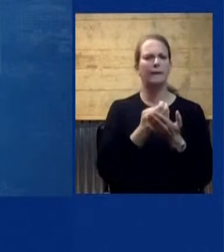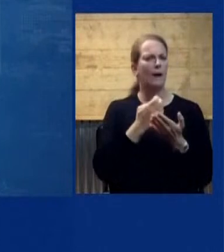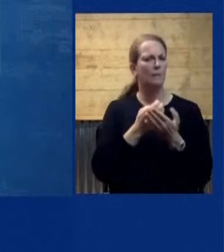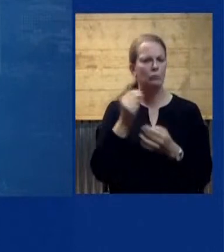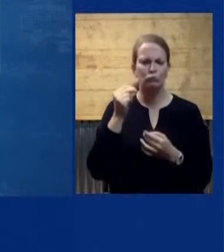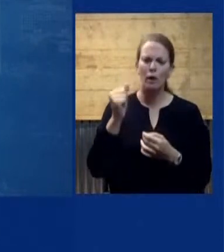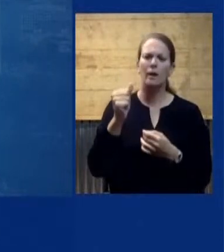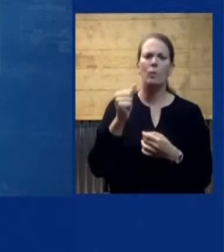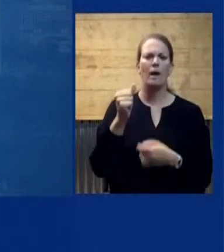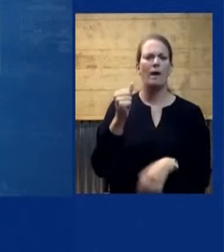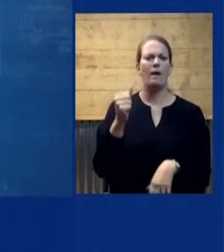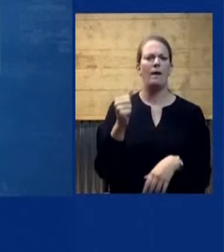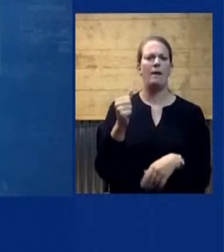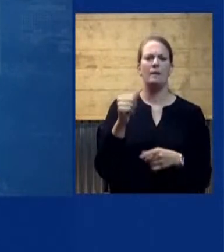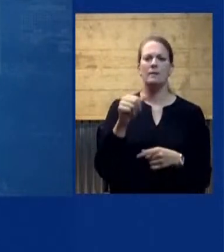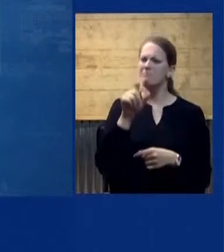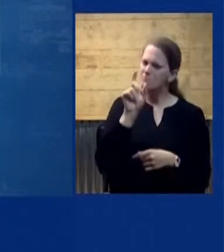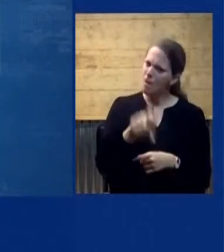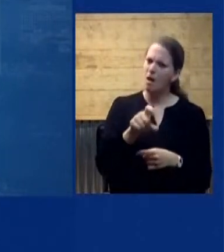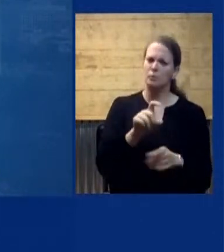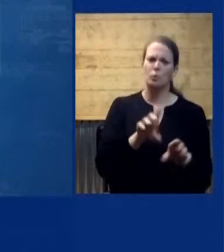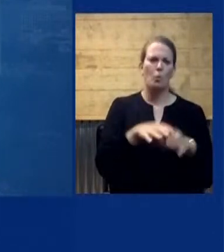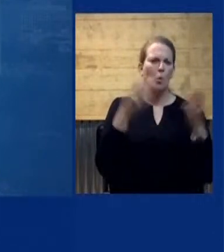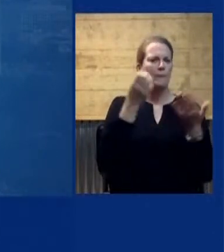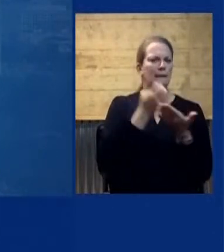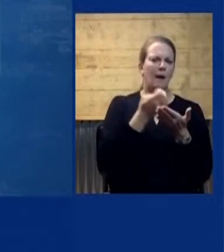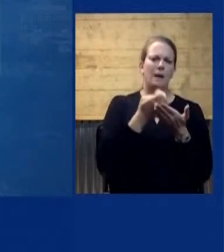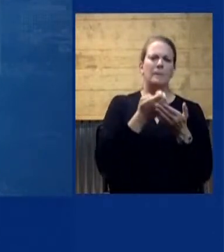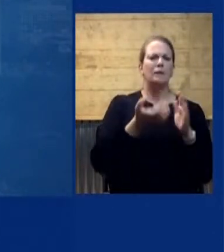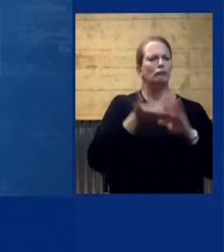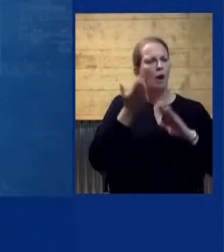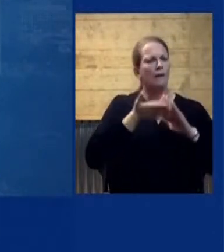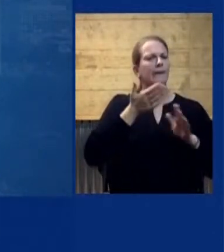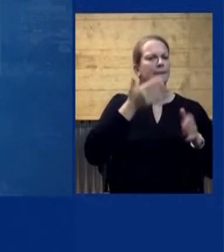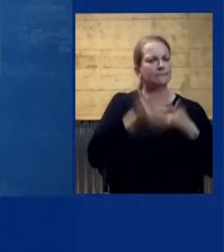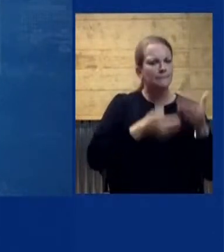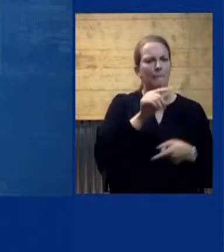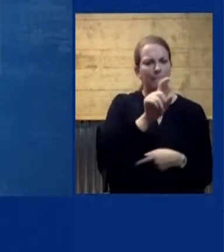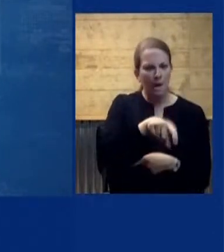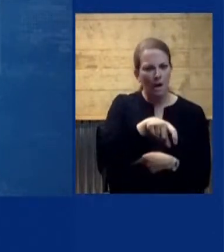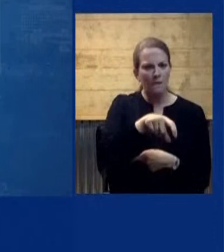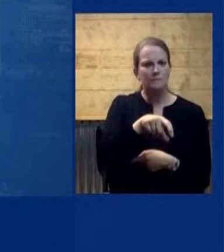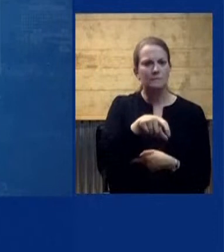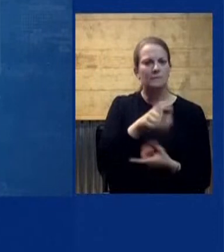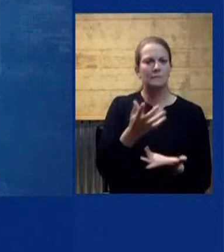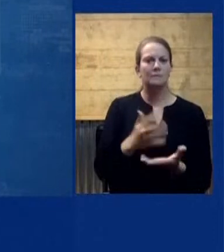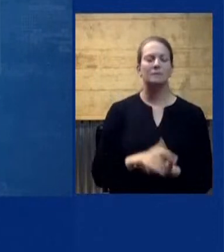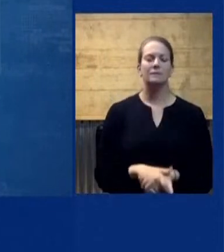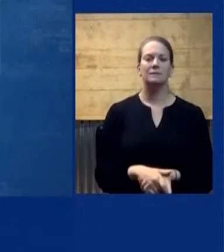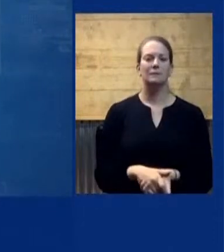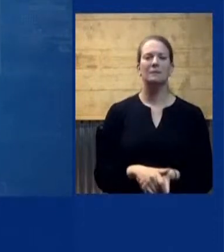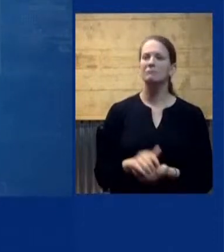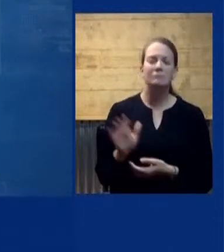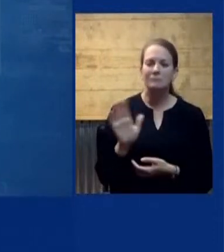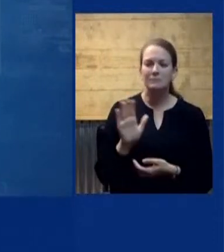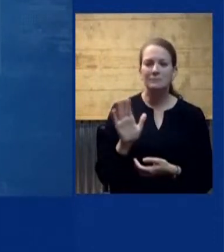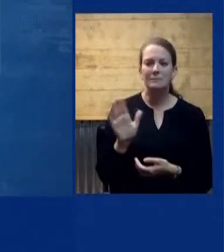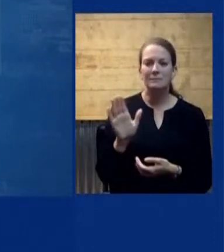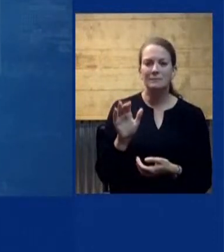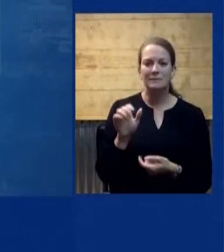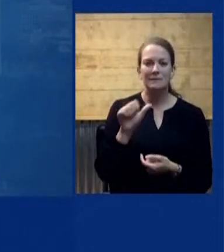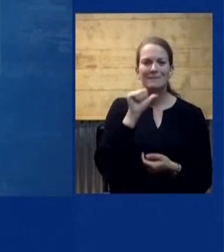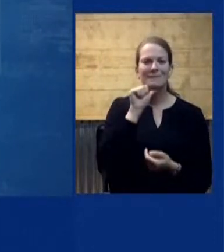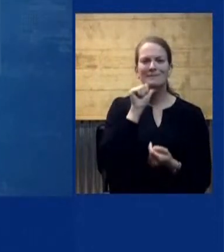away. We have to get the economy running. And that's what we have to do. It was never a